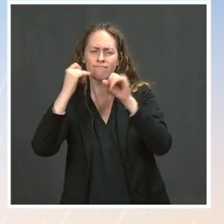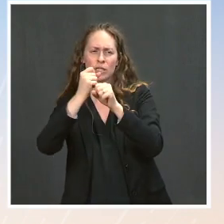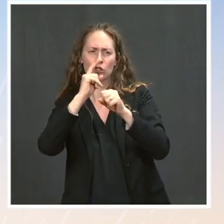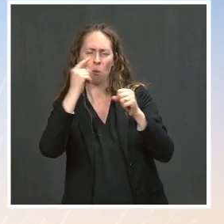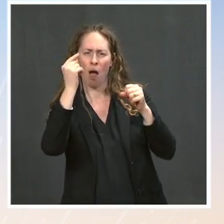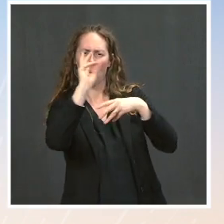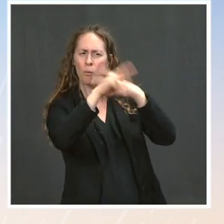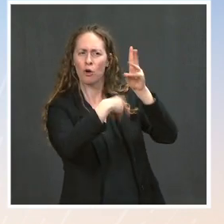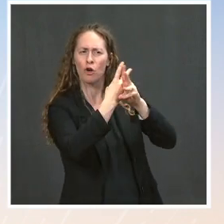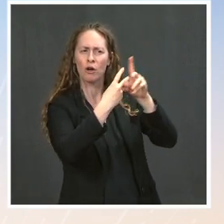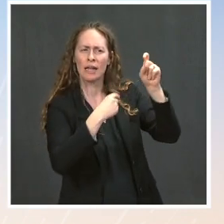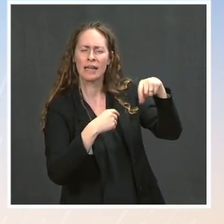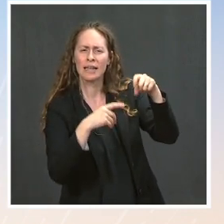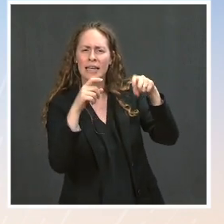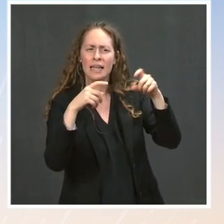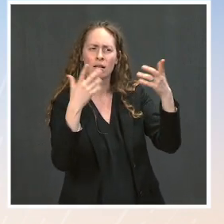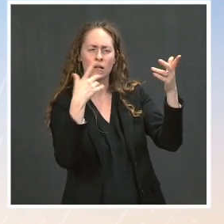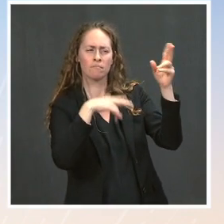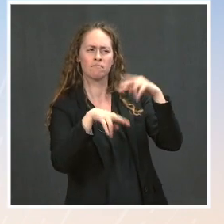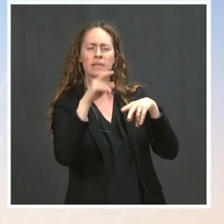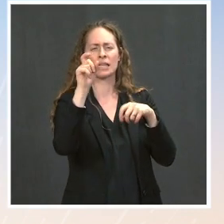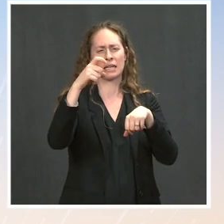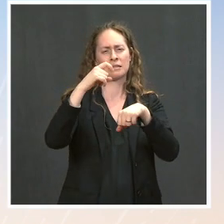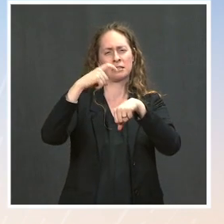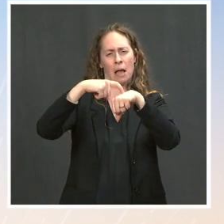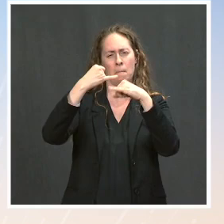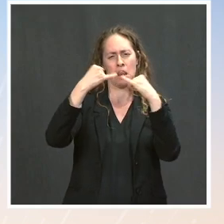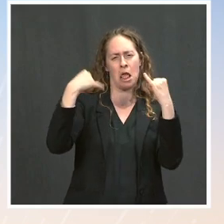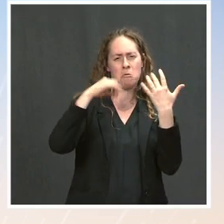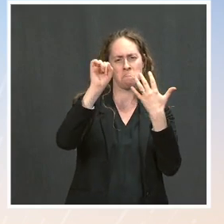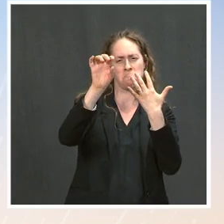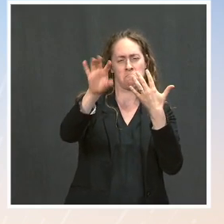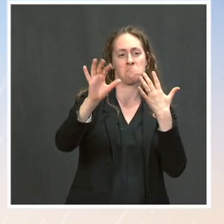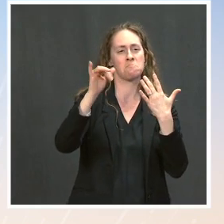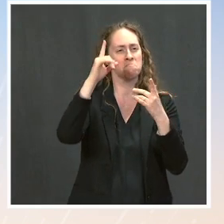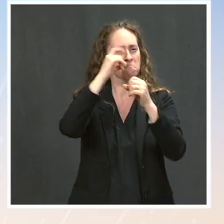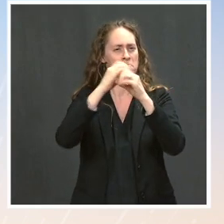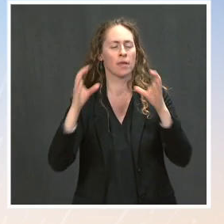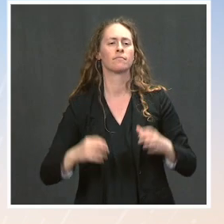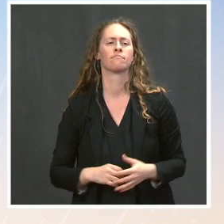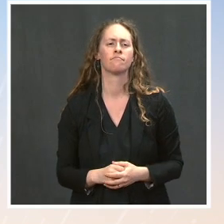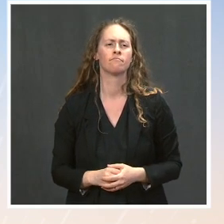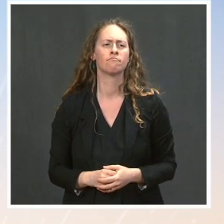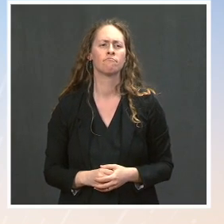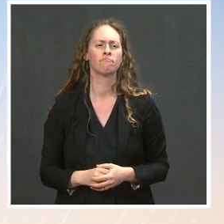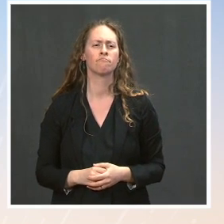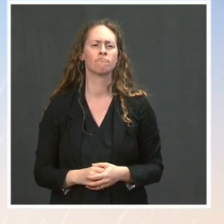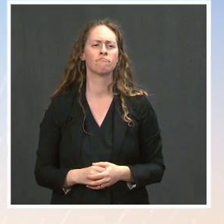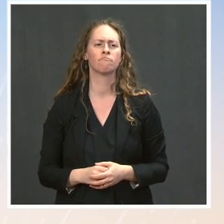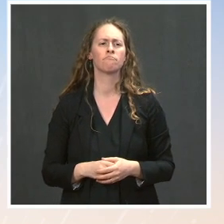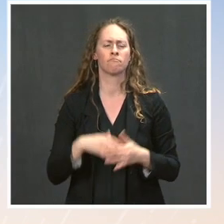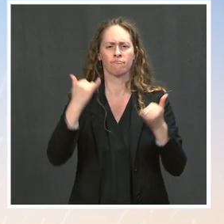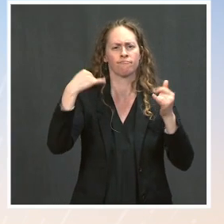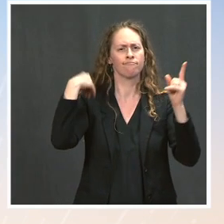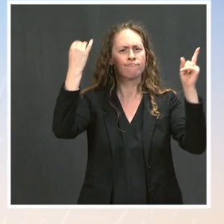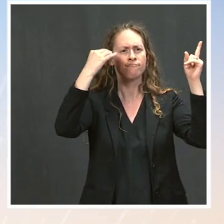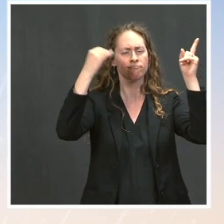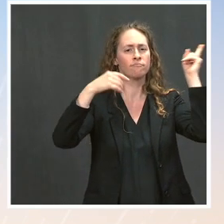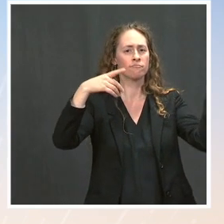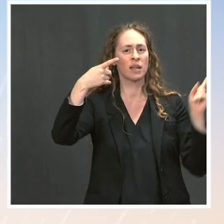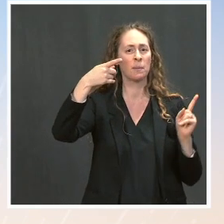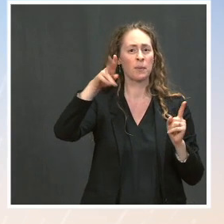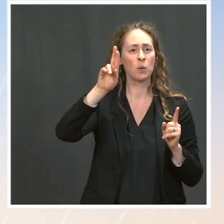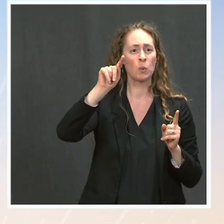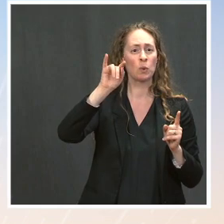you a sense. And then on the Putin summit, is there a date that you've got in mind? And have you made any decisions? So there was some reporting